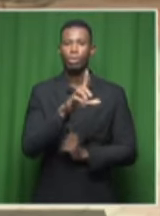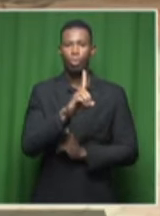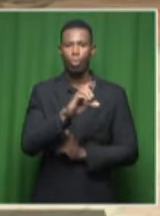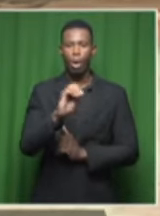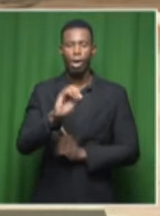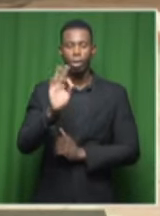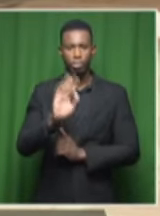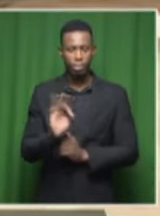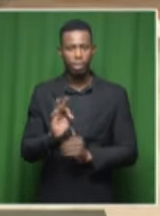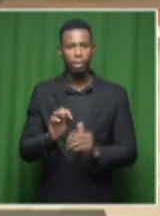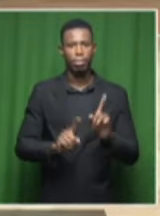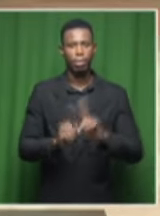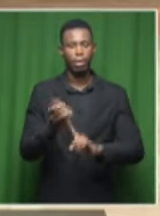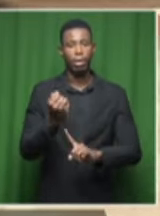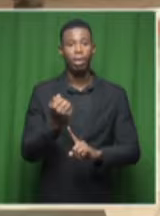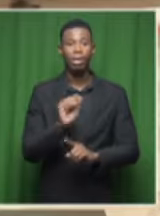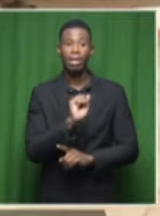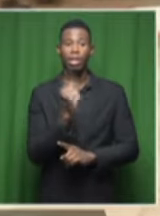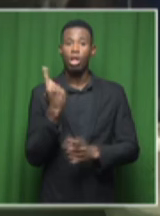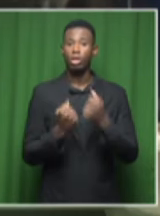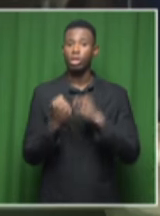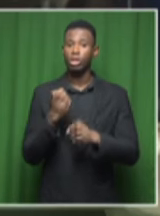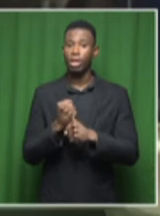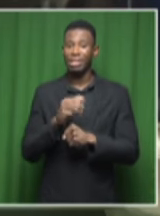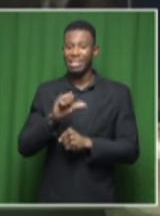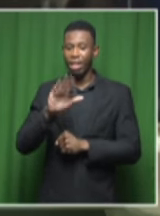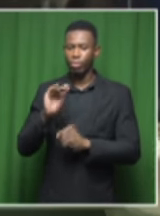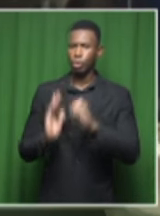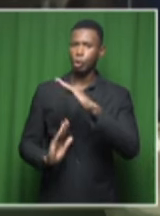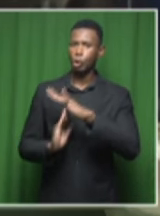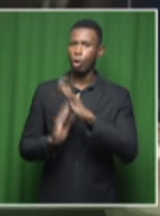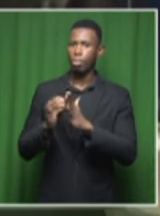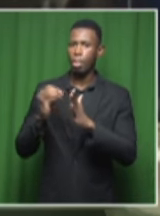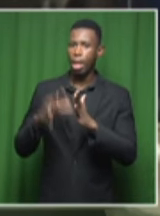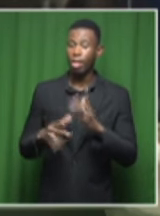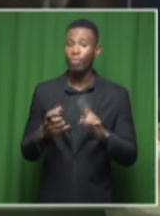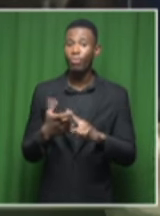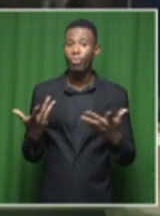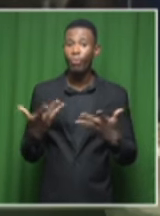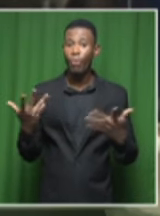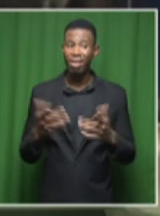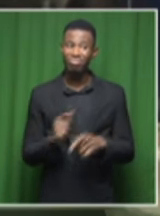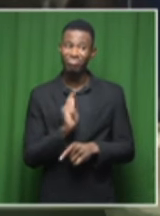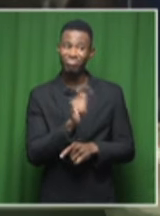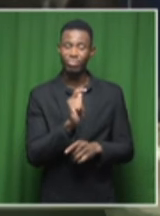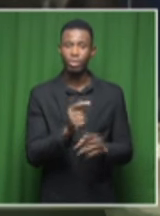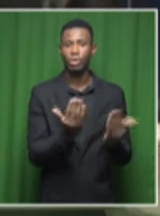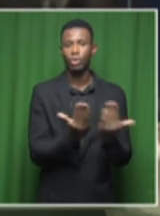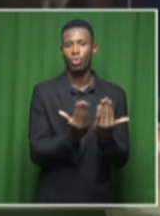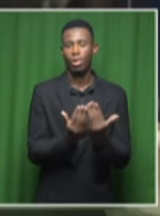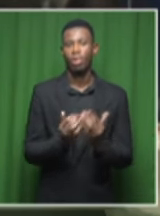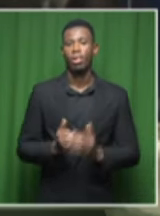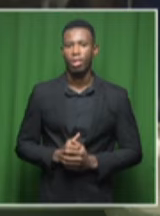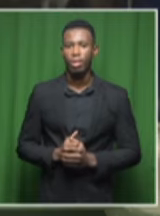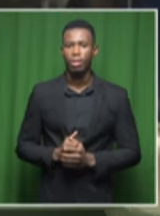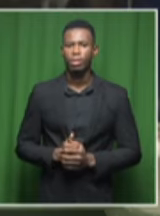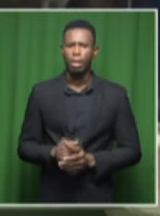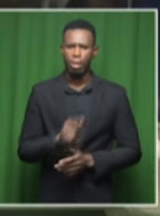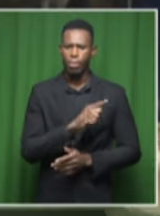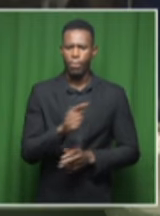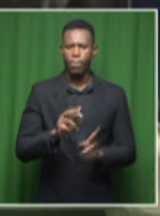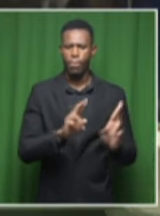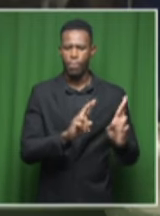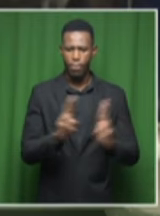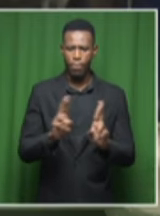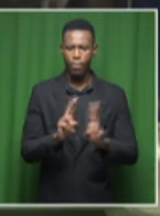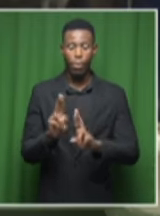one of South Africa's top achieving learners last year. They are really ready because throughout the year we've had